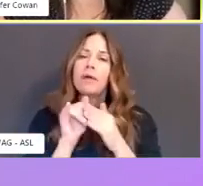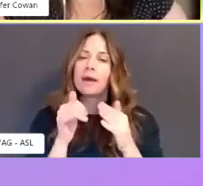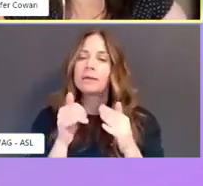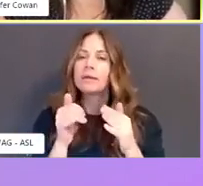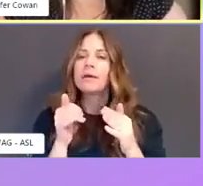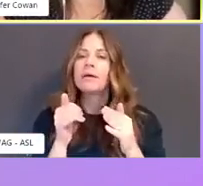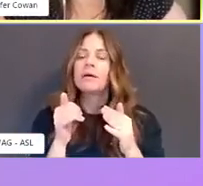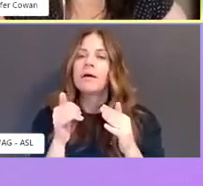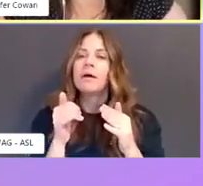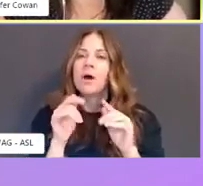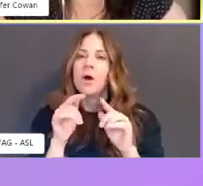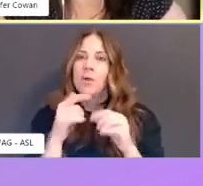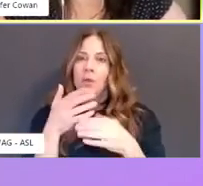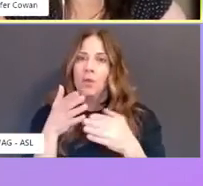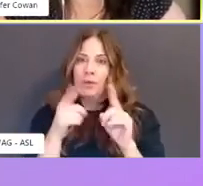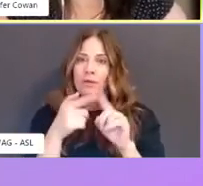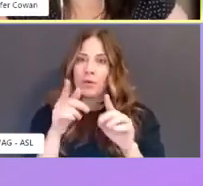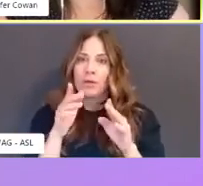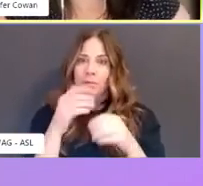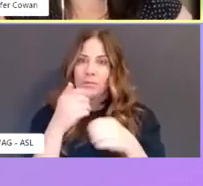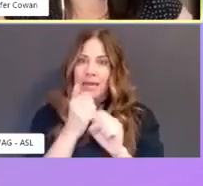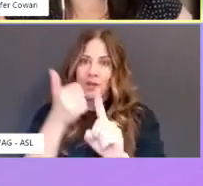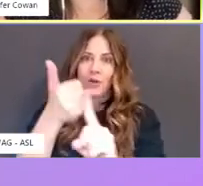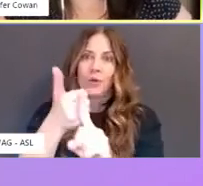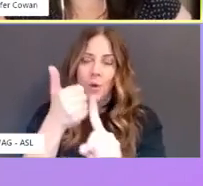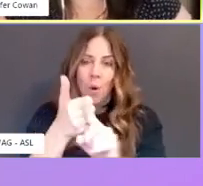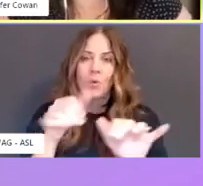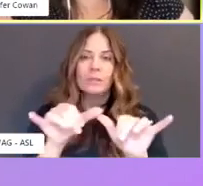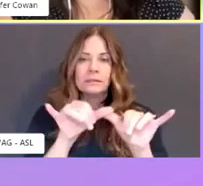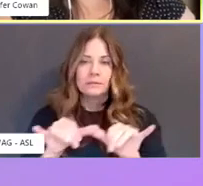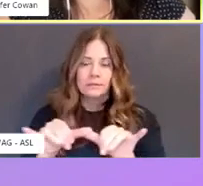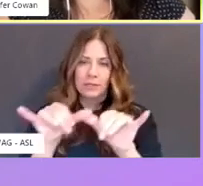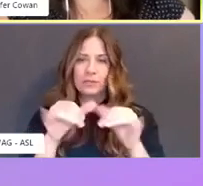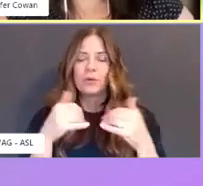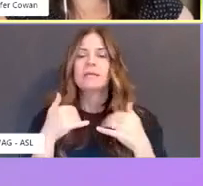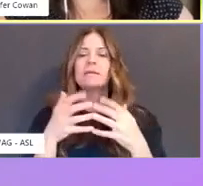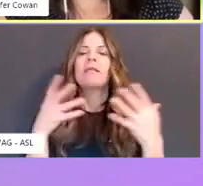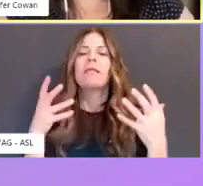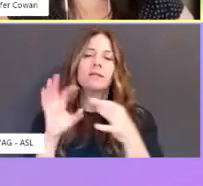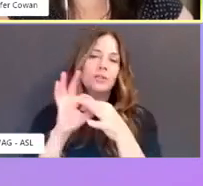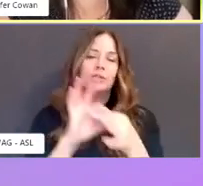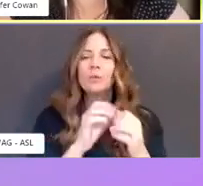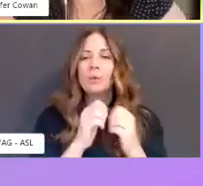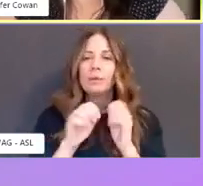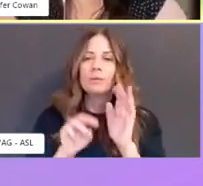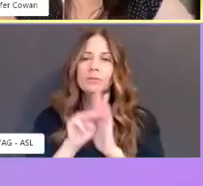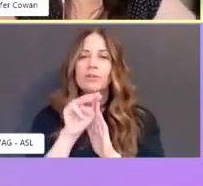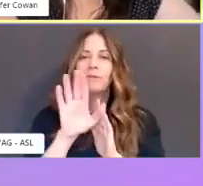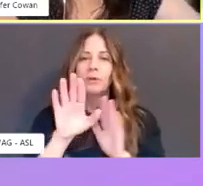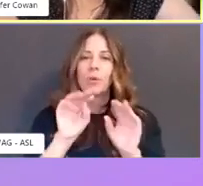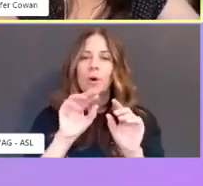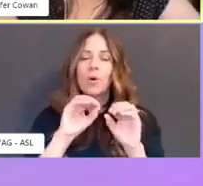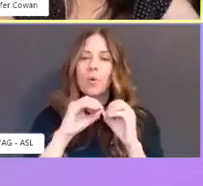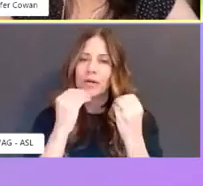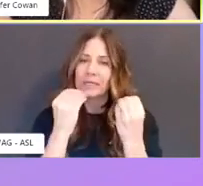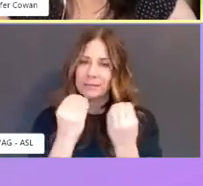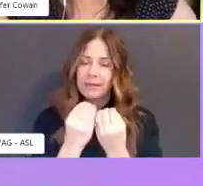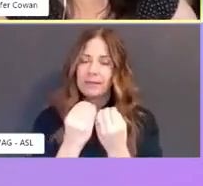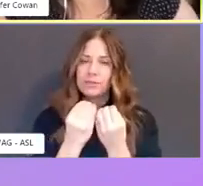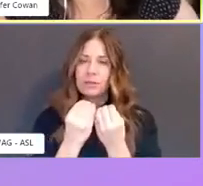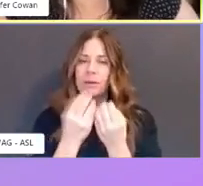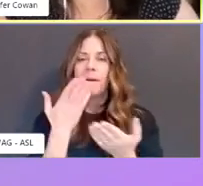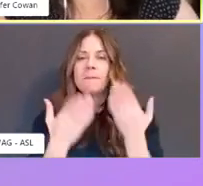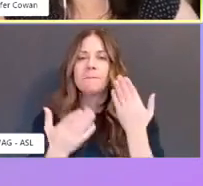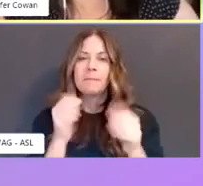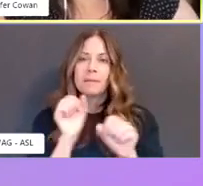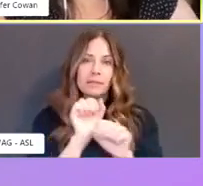can create your own standards has a lot to do with the accessibility maturity level of your organization. And so maybe